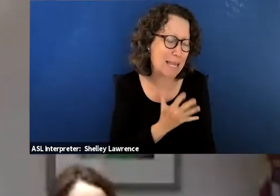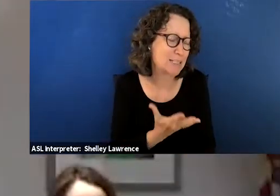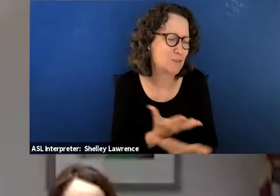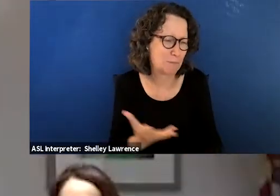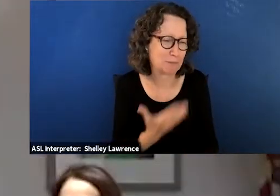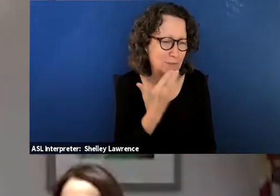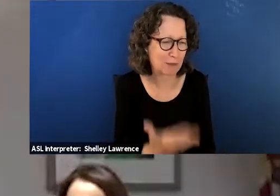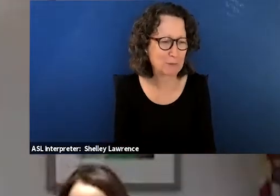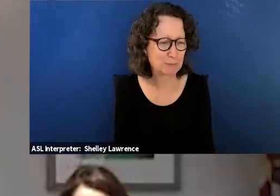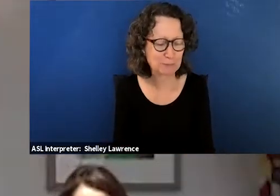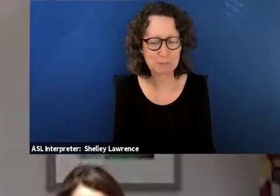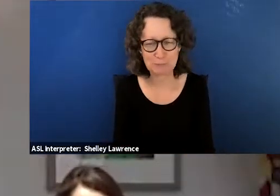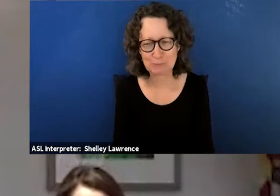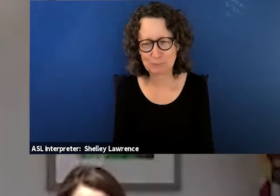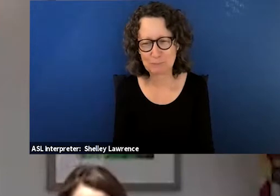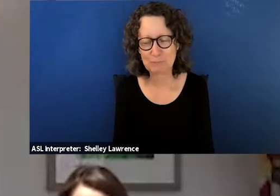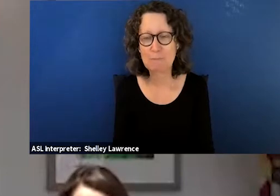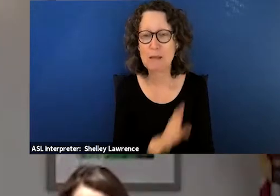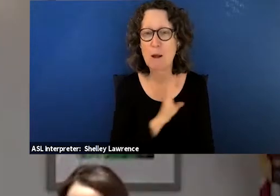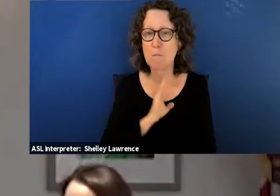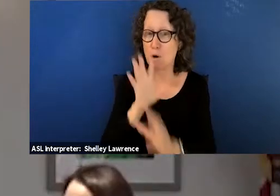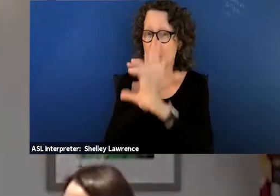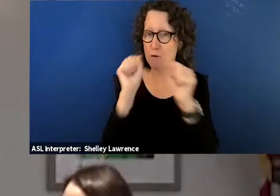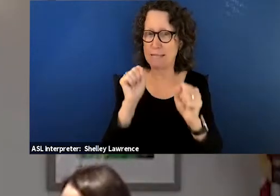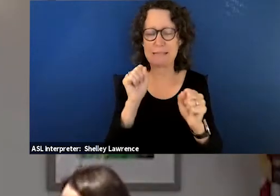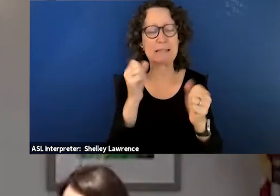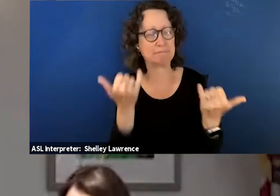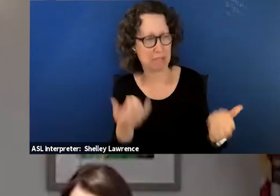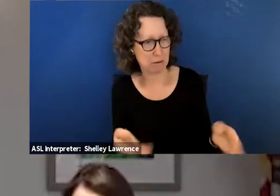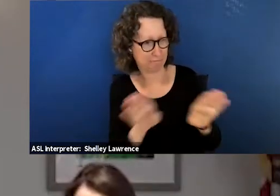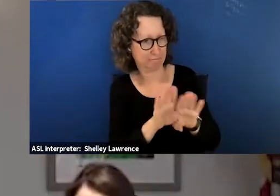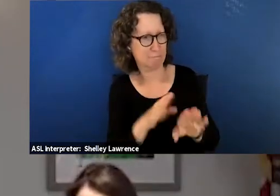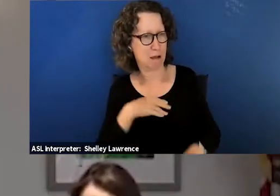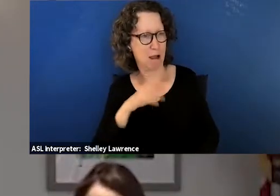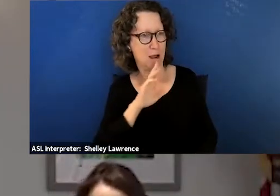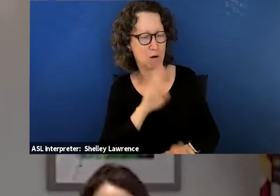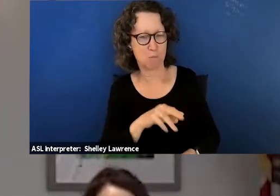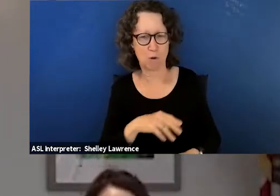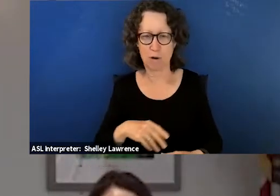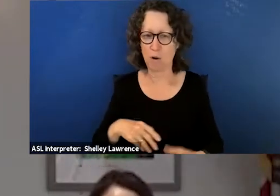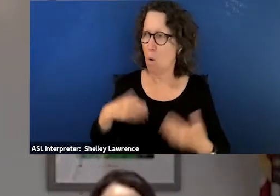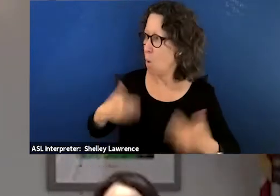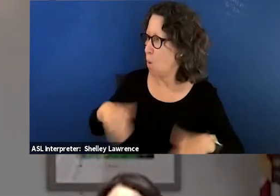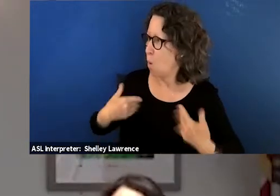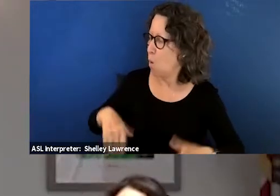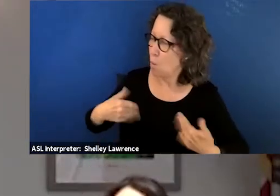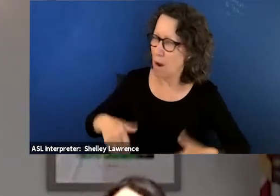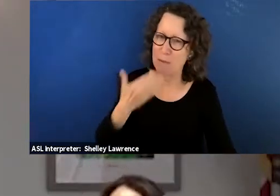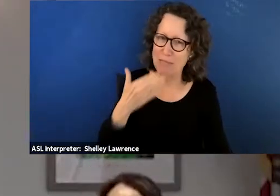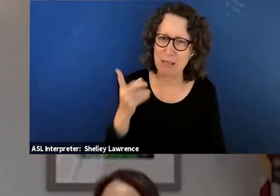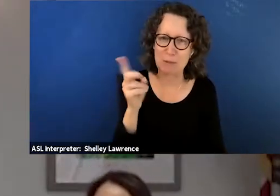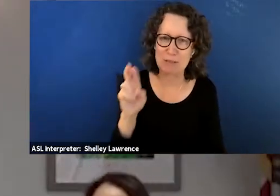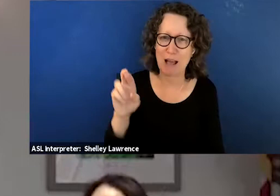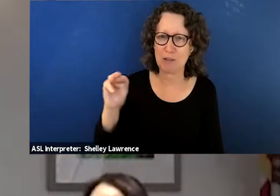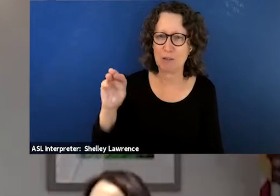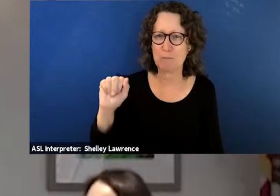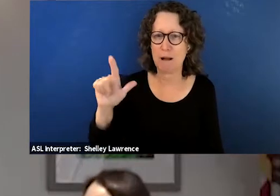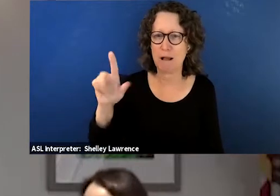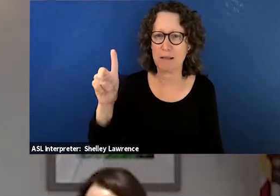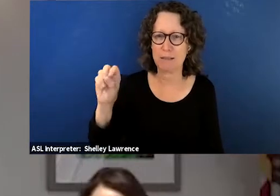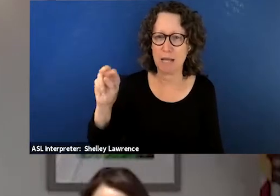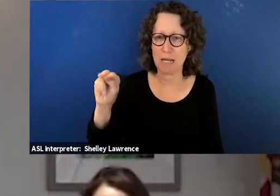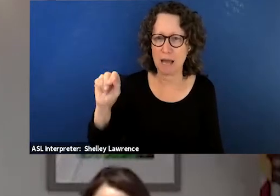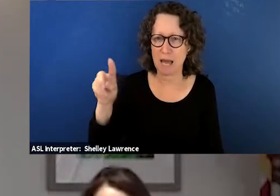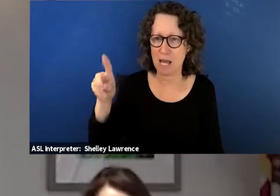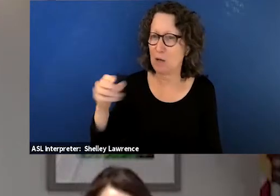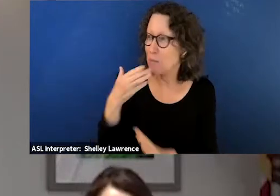much. And Board President, that concludes my report. Oh, my goodness. Thank you, Dr. Maldonado. Thank you especially